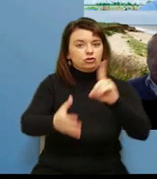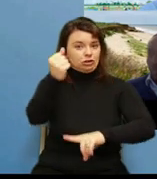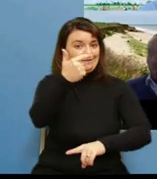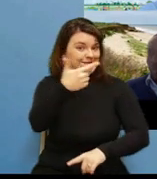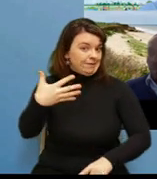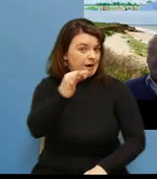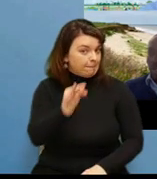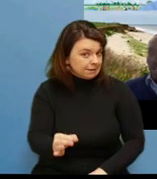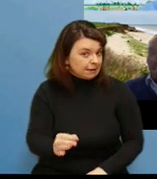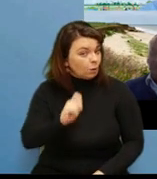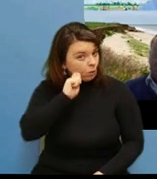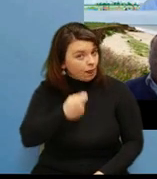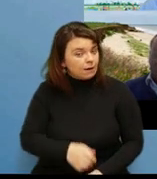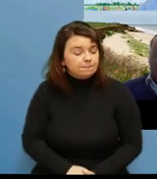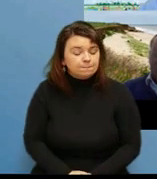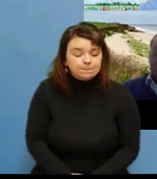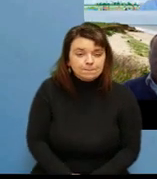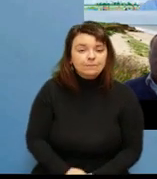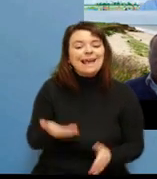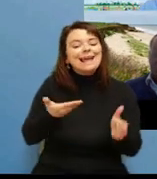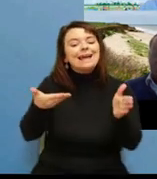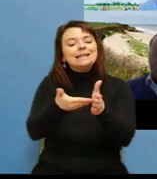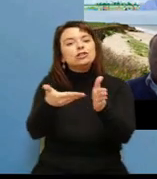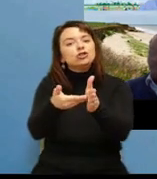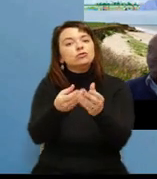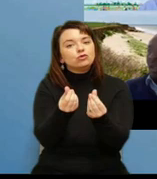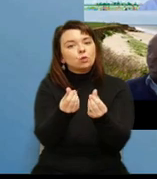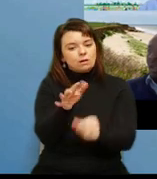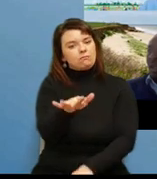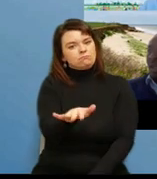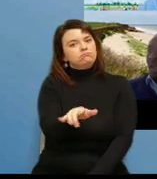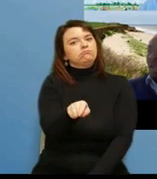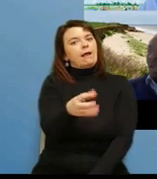more. The additional resources are still in place.